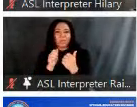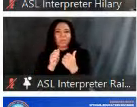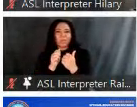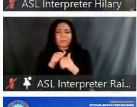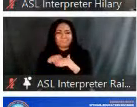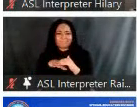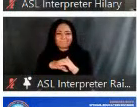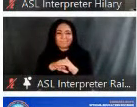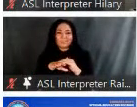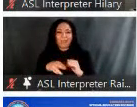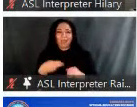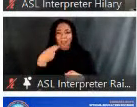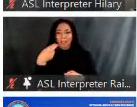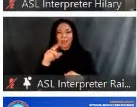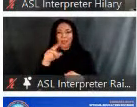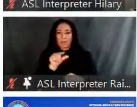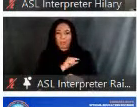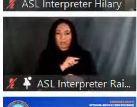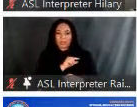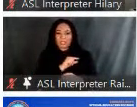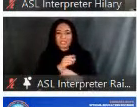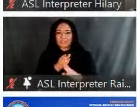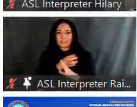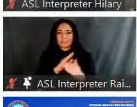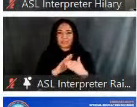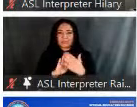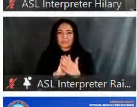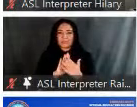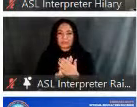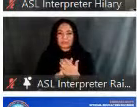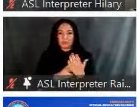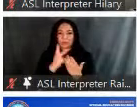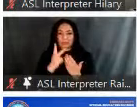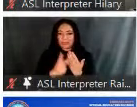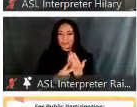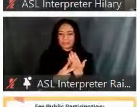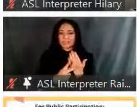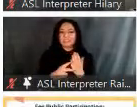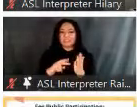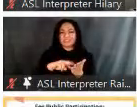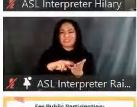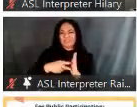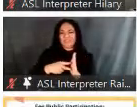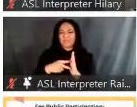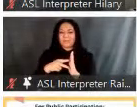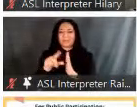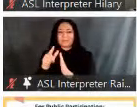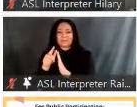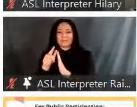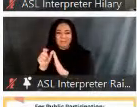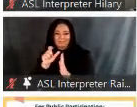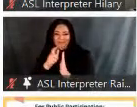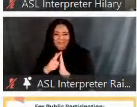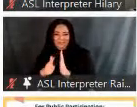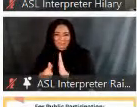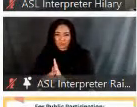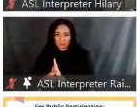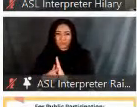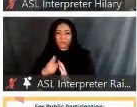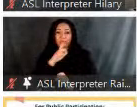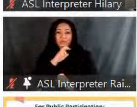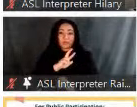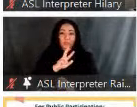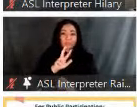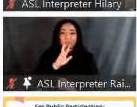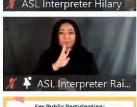programs defined by statute as those meeting educational Title V standards for 3- and 4-year-old children? How can